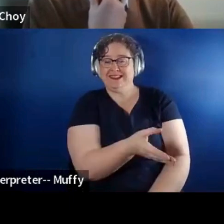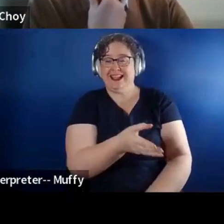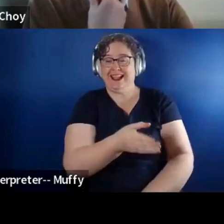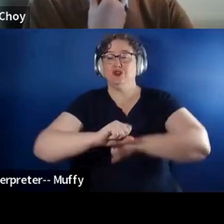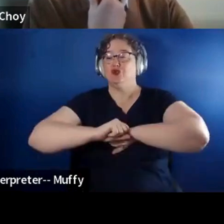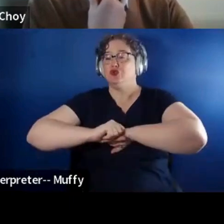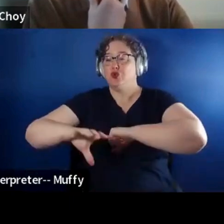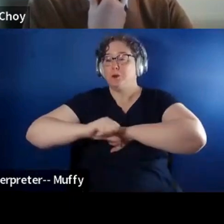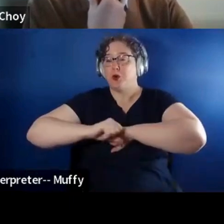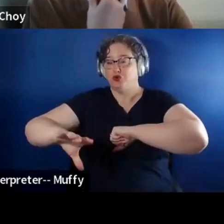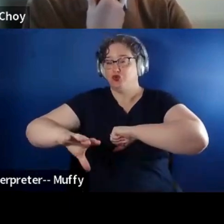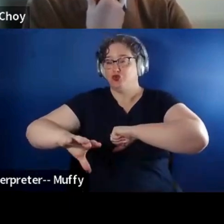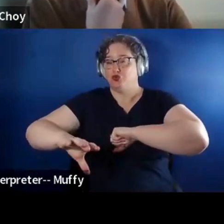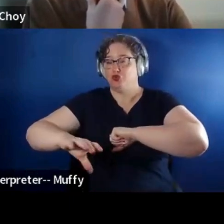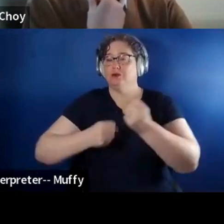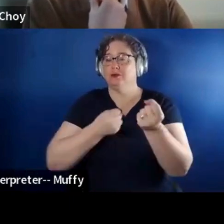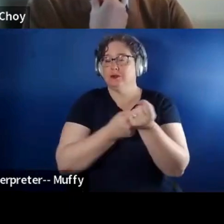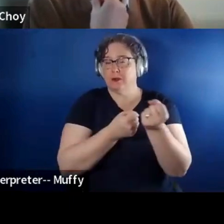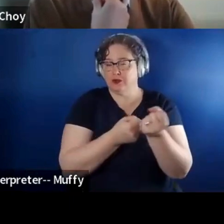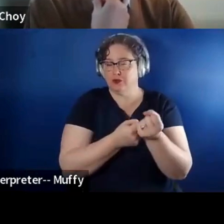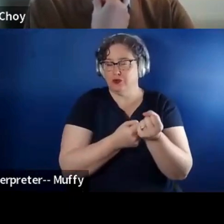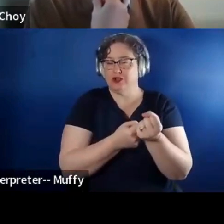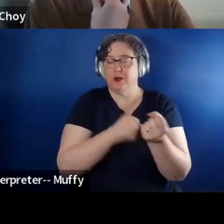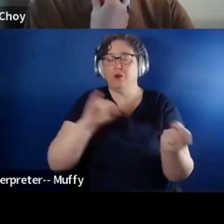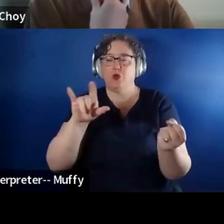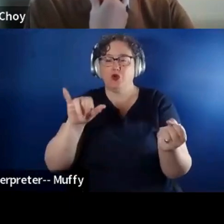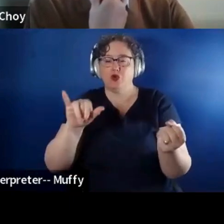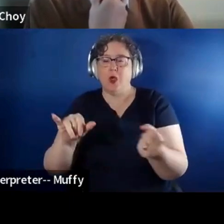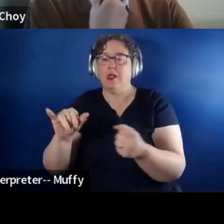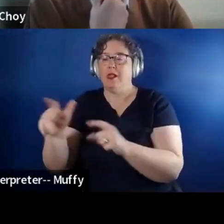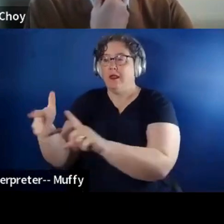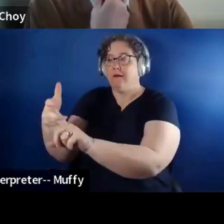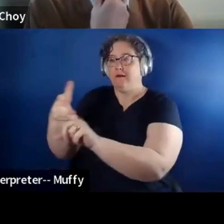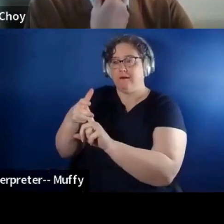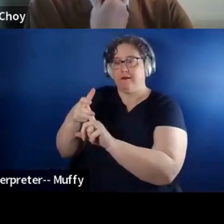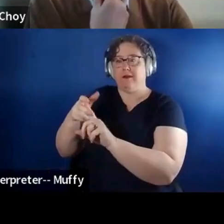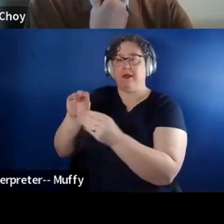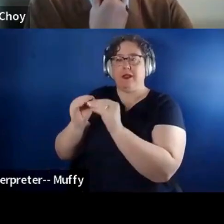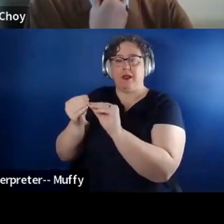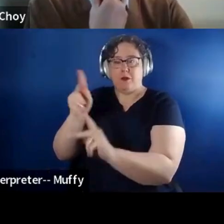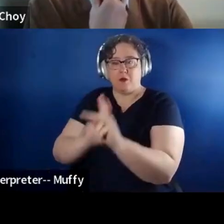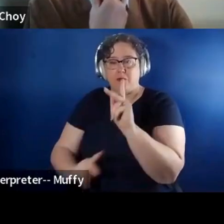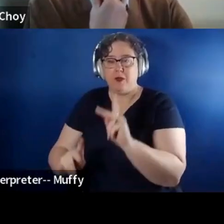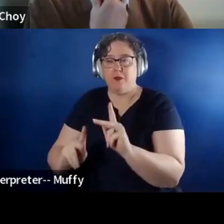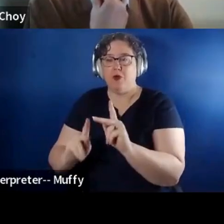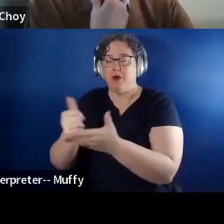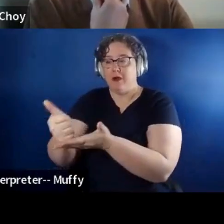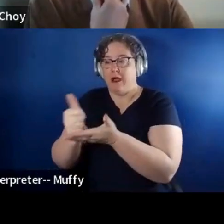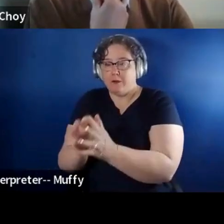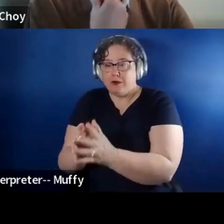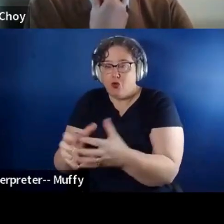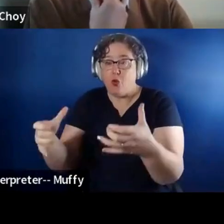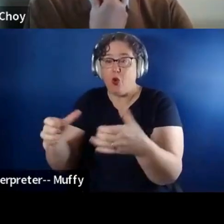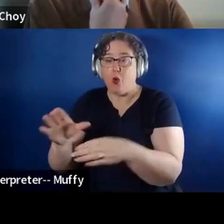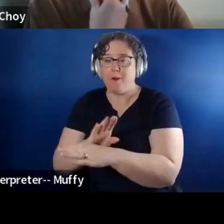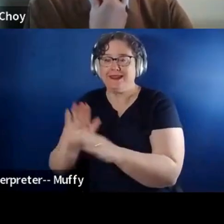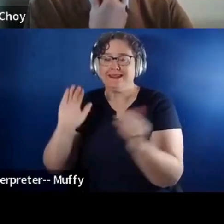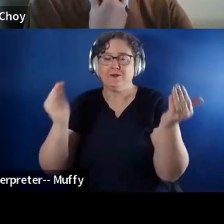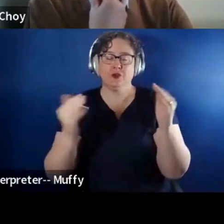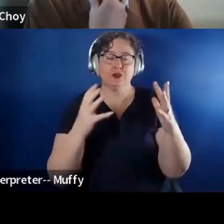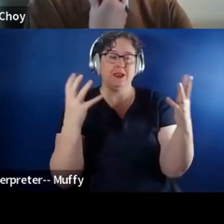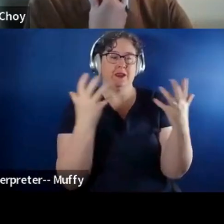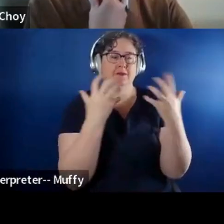where it's like what Joy was talking about, attracting a number of people, helping grow a business, versus a values